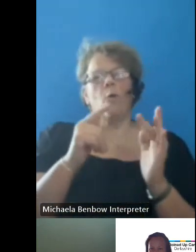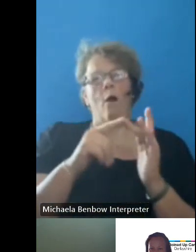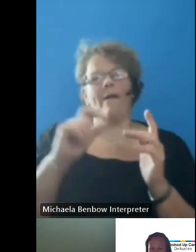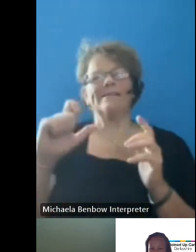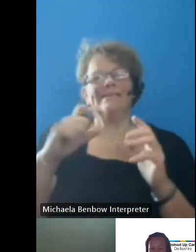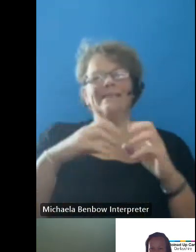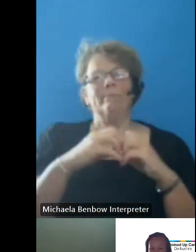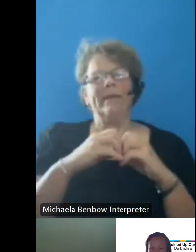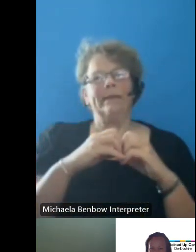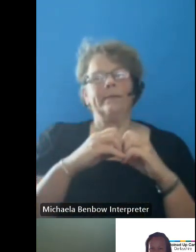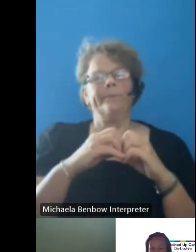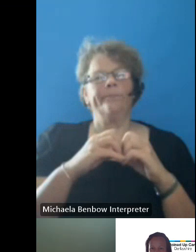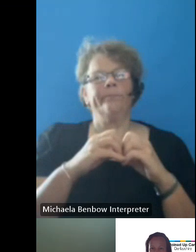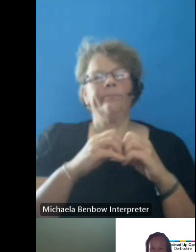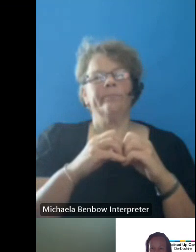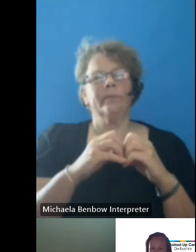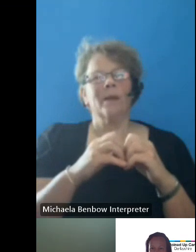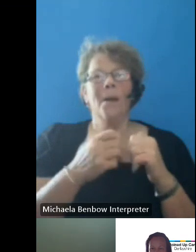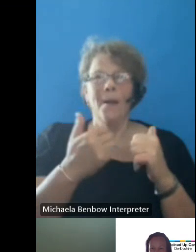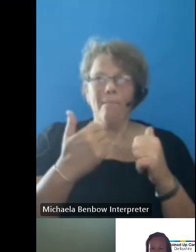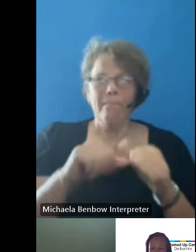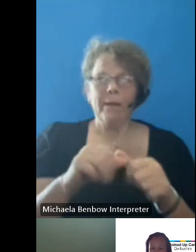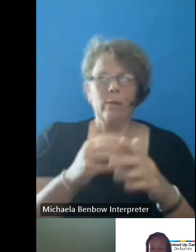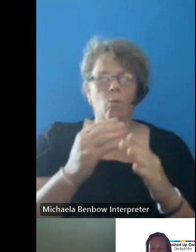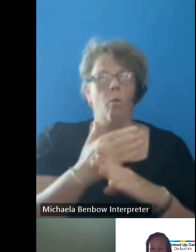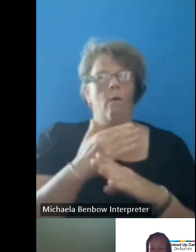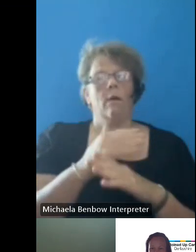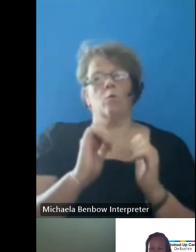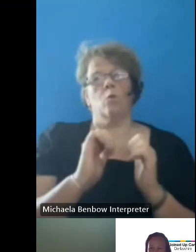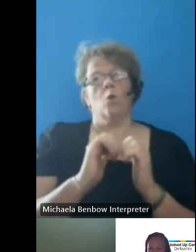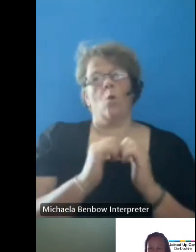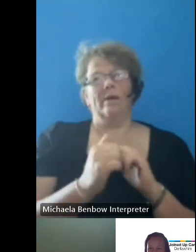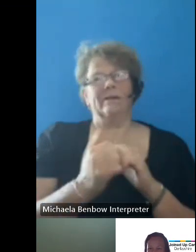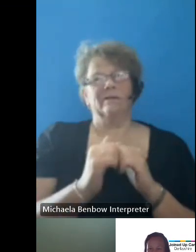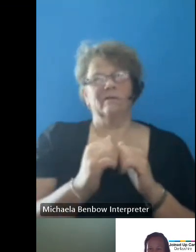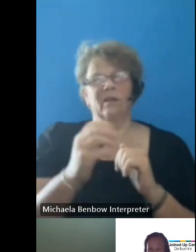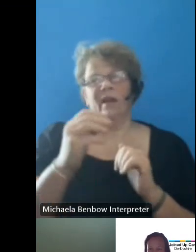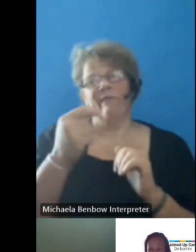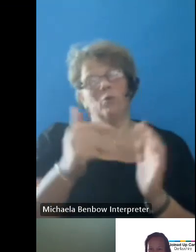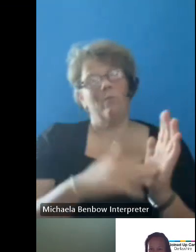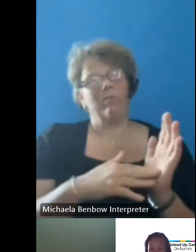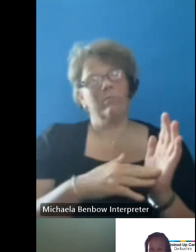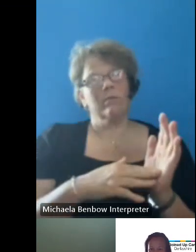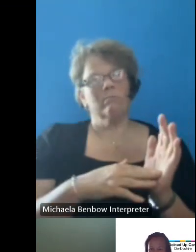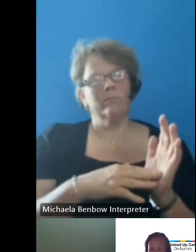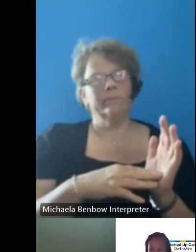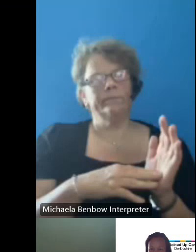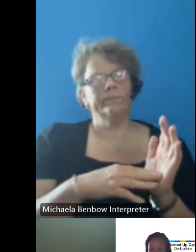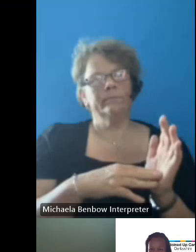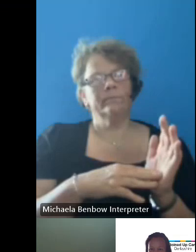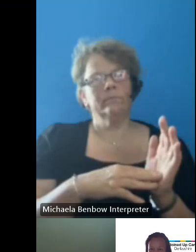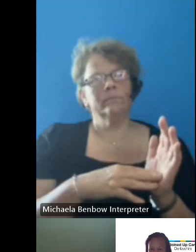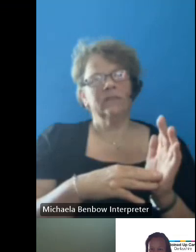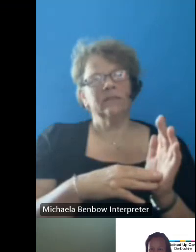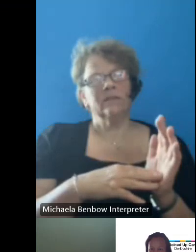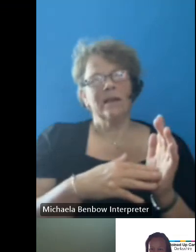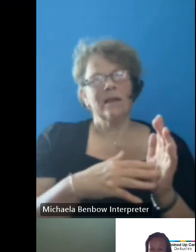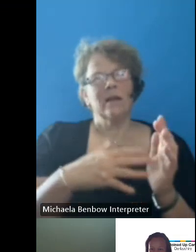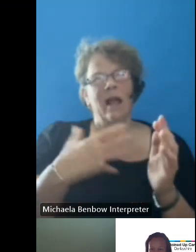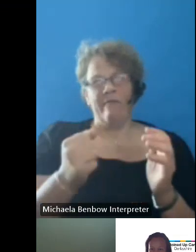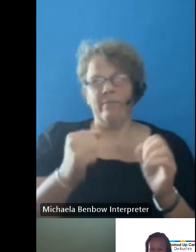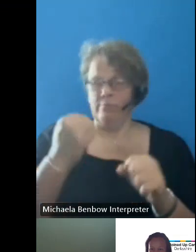and I've been working with colleagues probably over the last few months to produce the joint forward